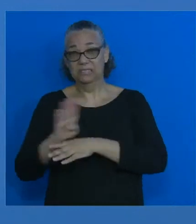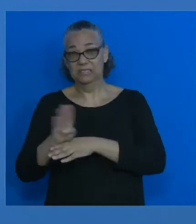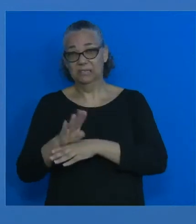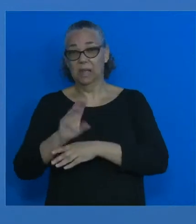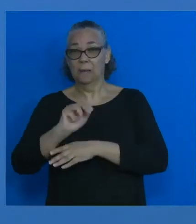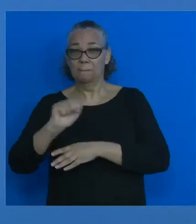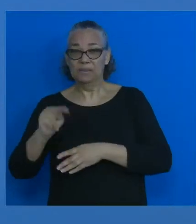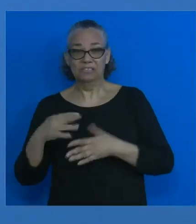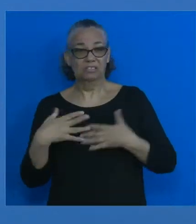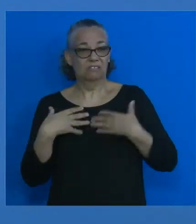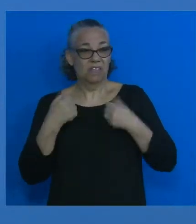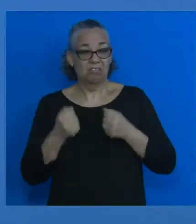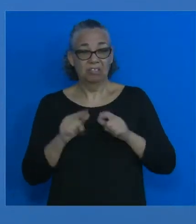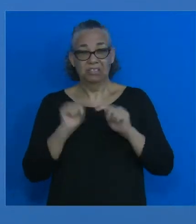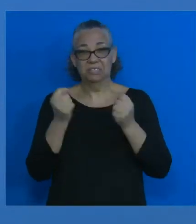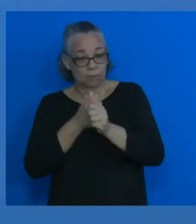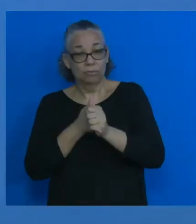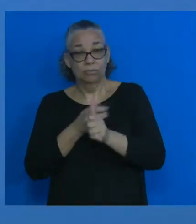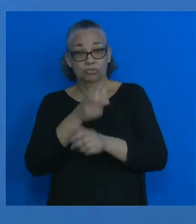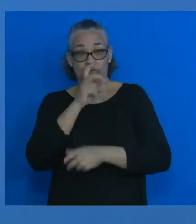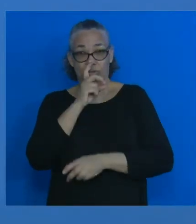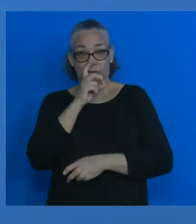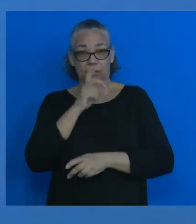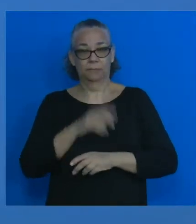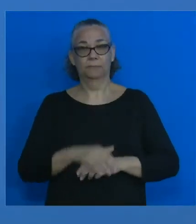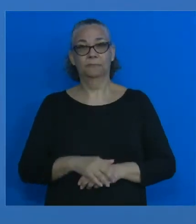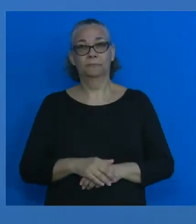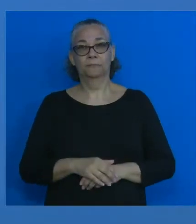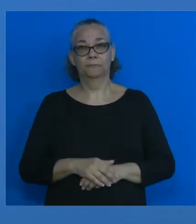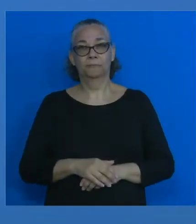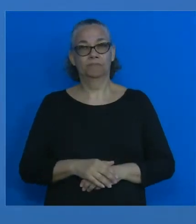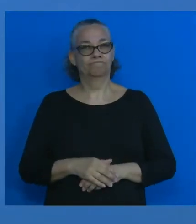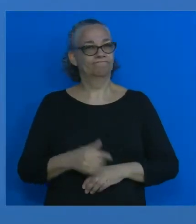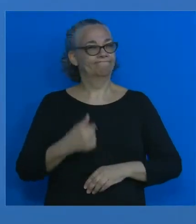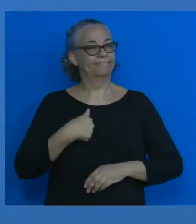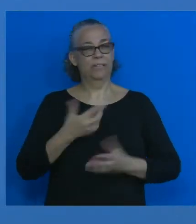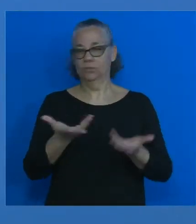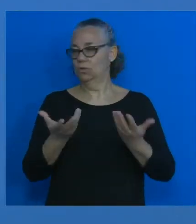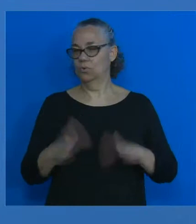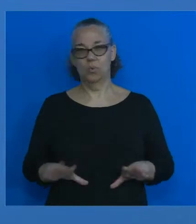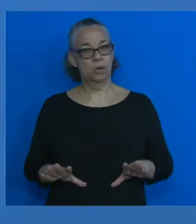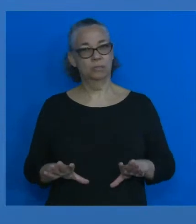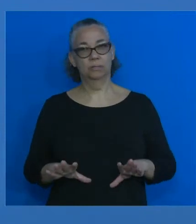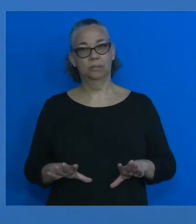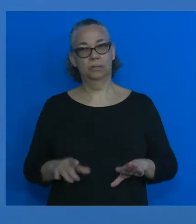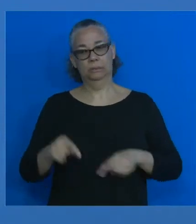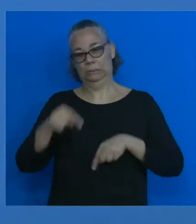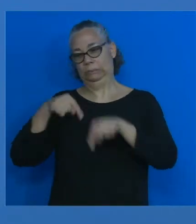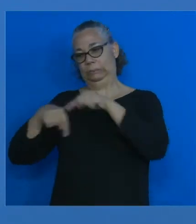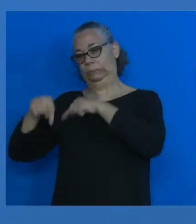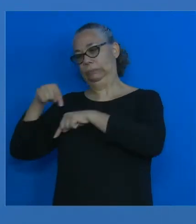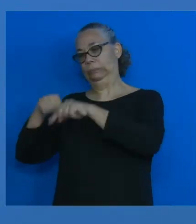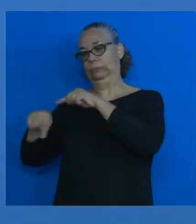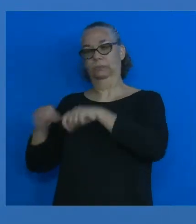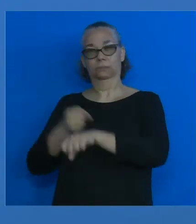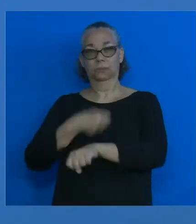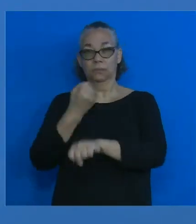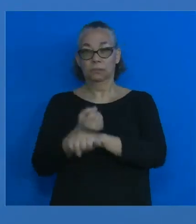been to bars, I have no desire whatsoever to revert back to shelter,